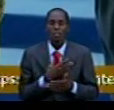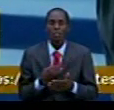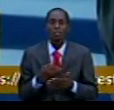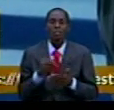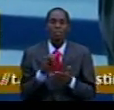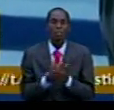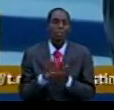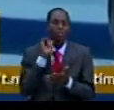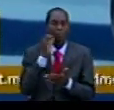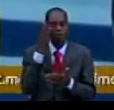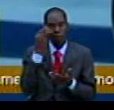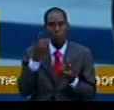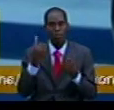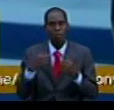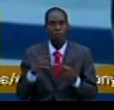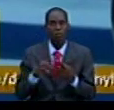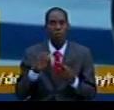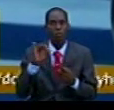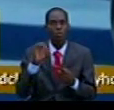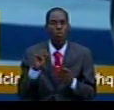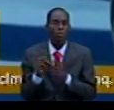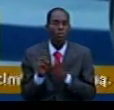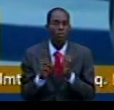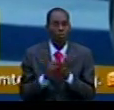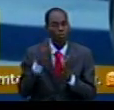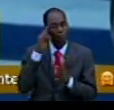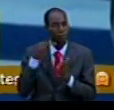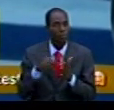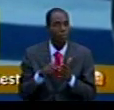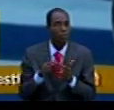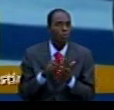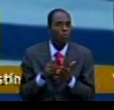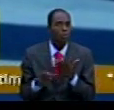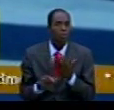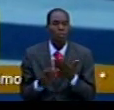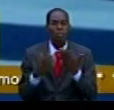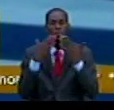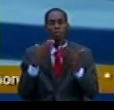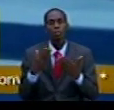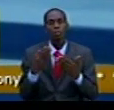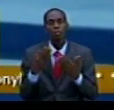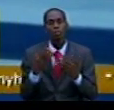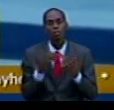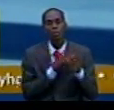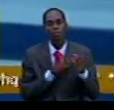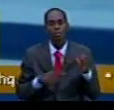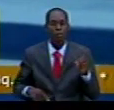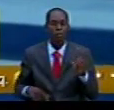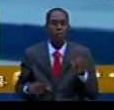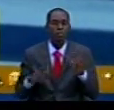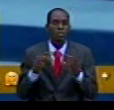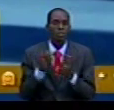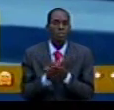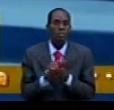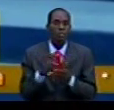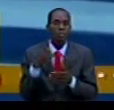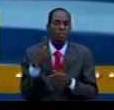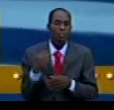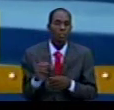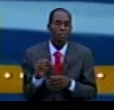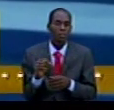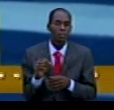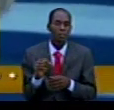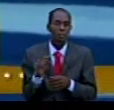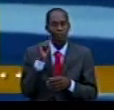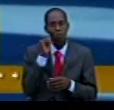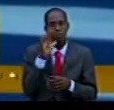wa ni December mo dupe lowo olorun baba omo ati emi mimo obirin to wo onisun eje san nigba ni